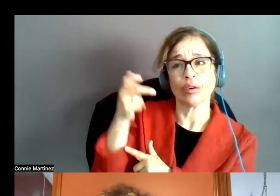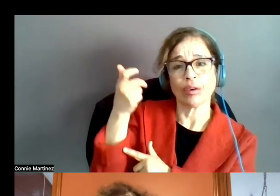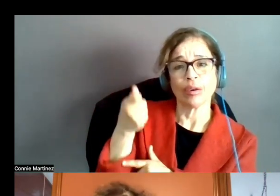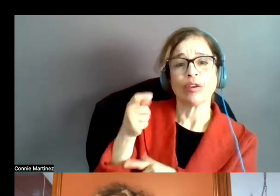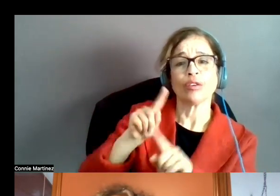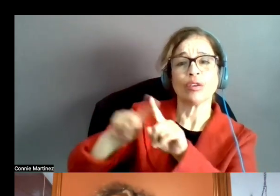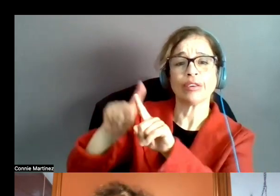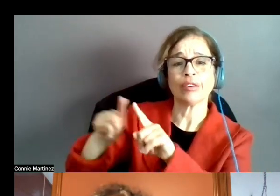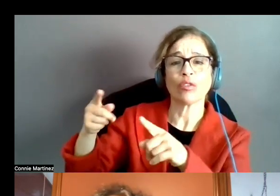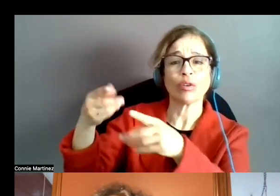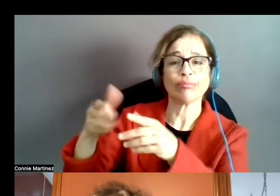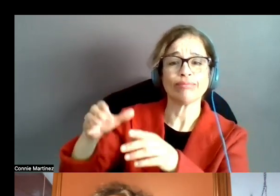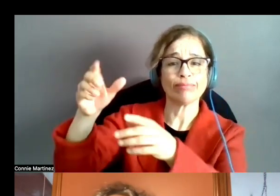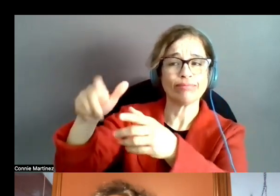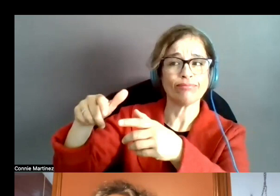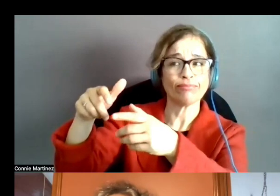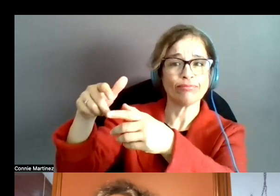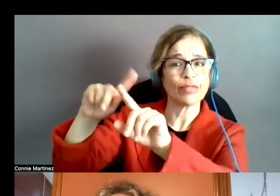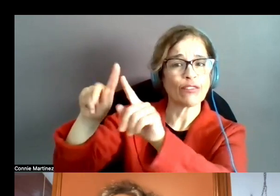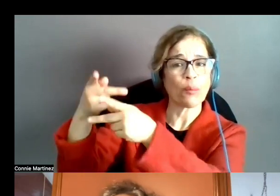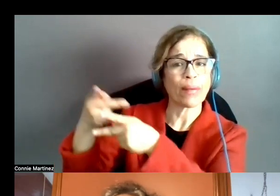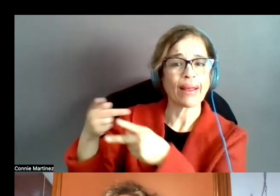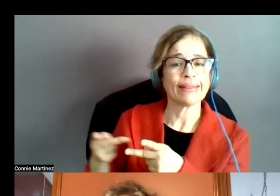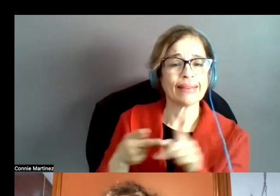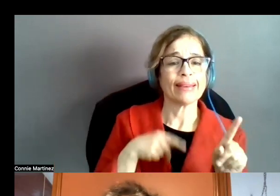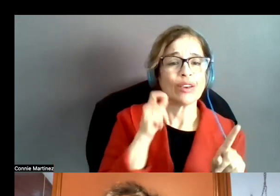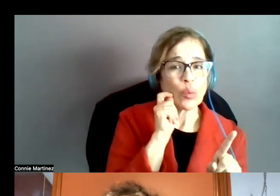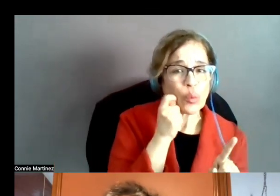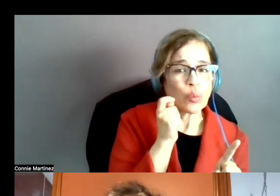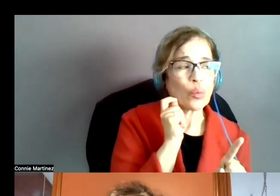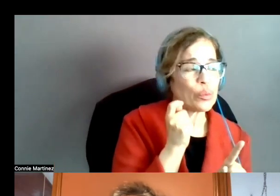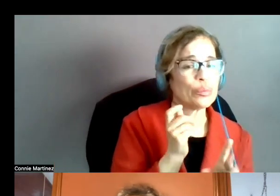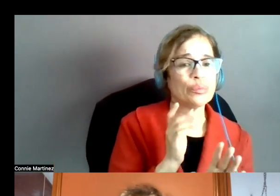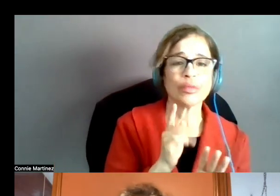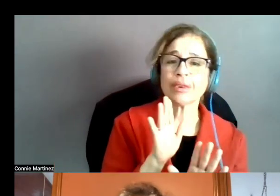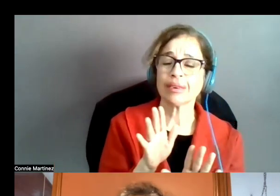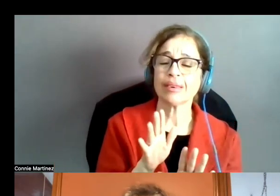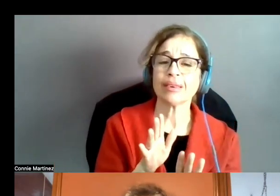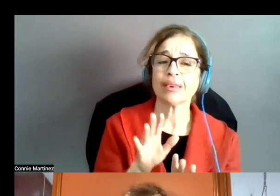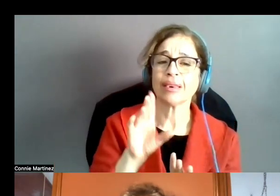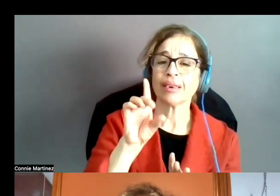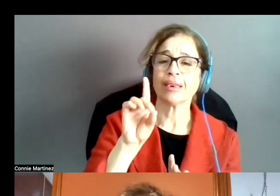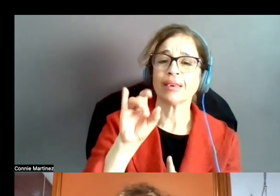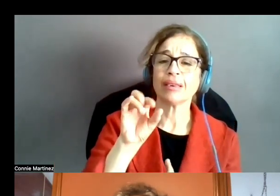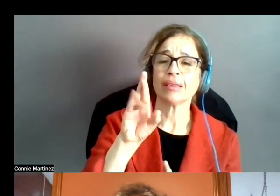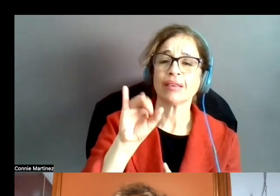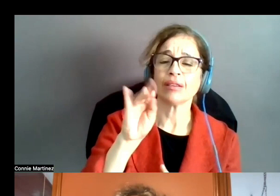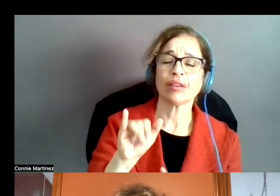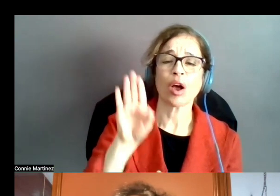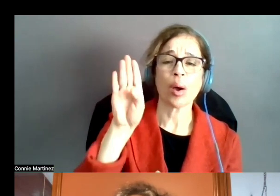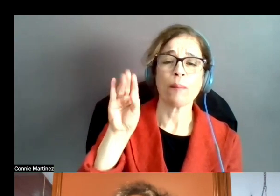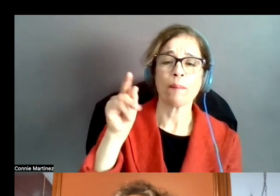causes. Very nice. Yeah. Cool. That's cool. And Grooversity Boston uses